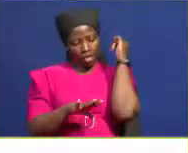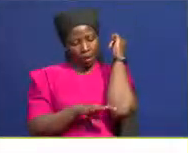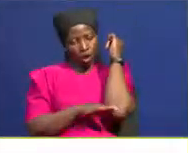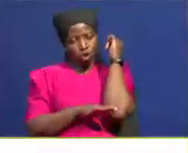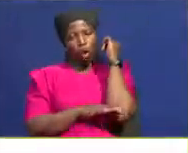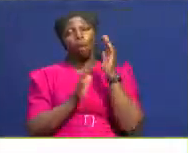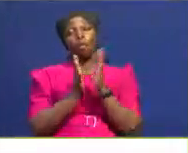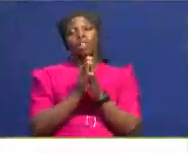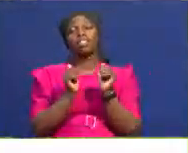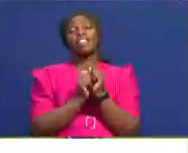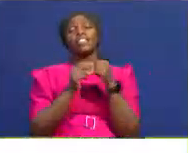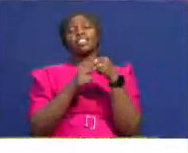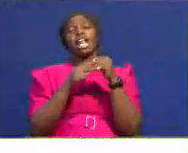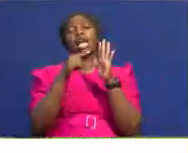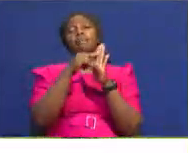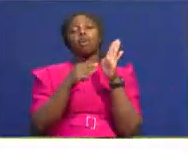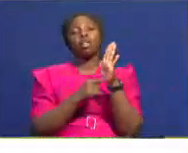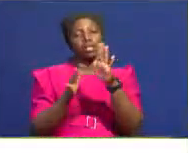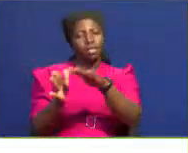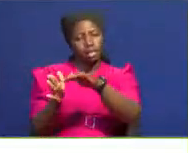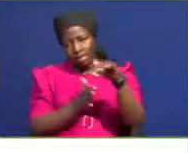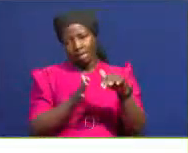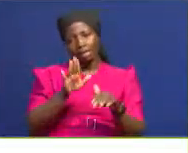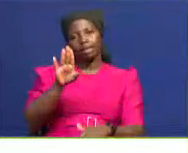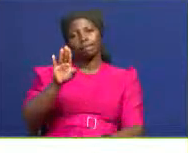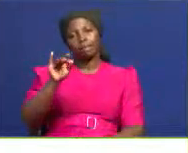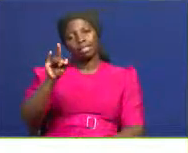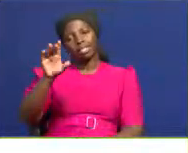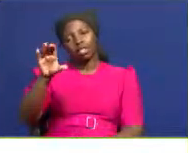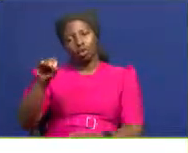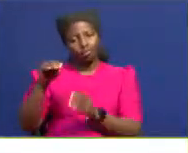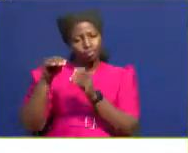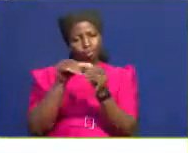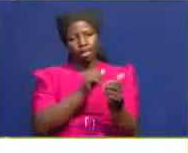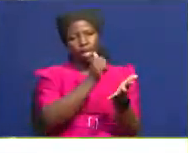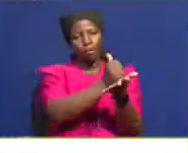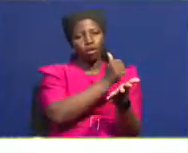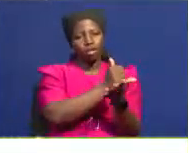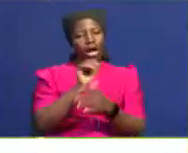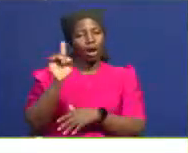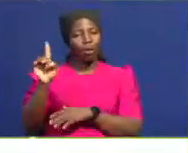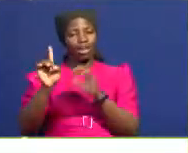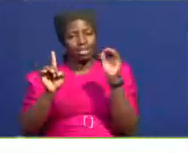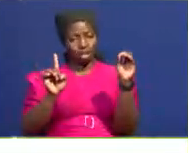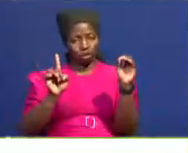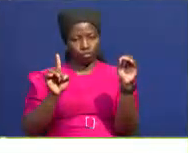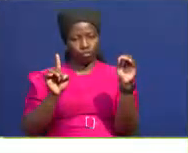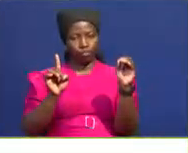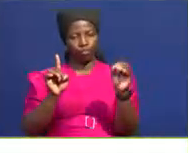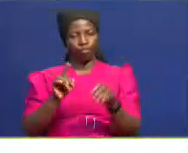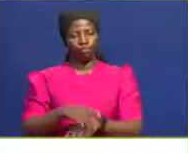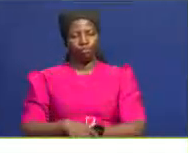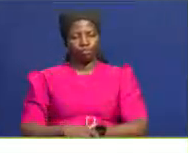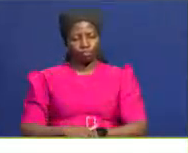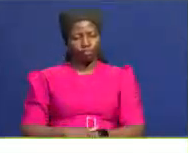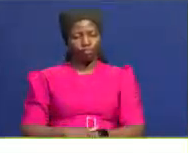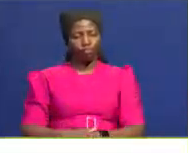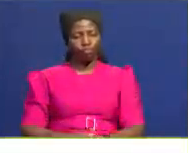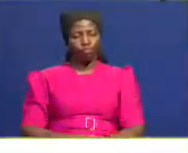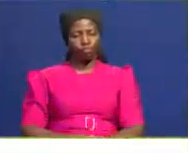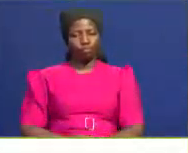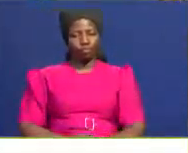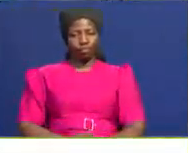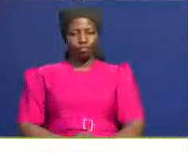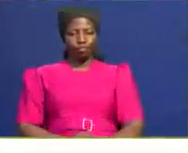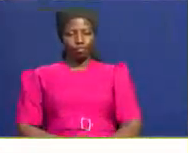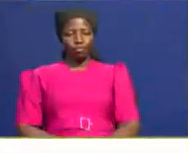points. In other match, Bidco United beat Postal Rangers 1-0. Join Nabwile for